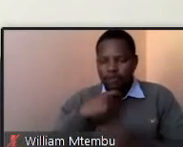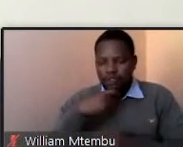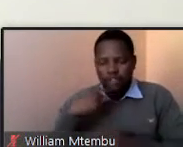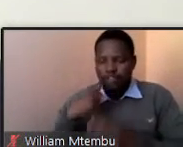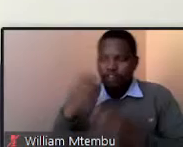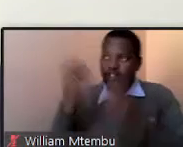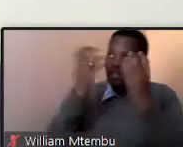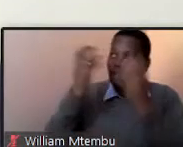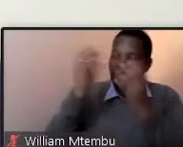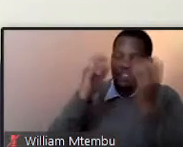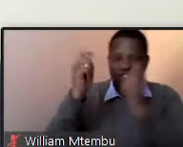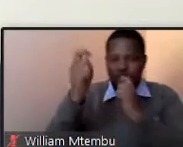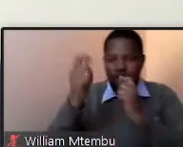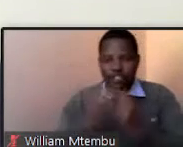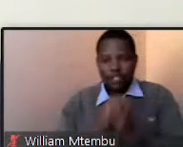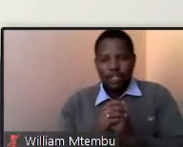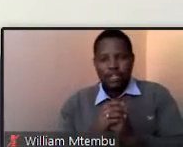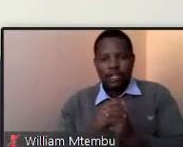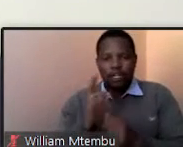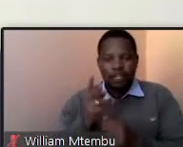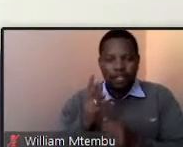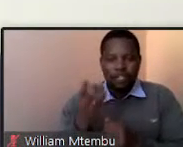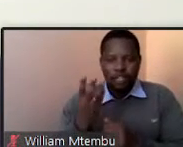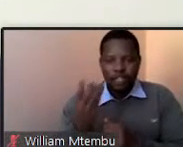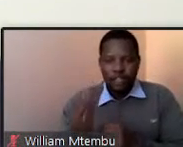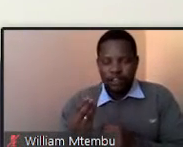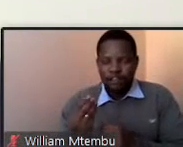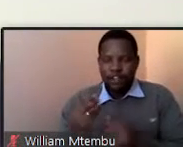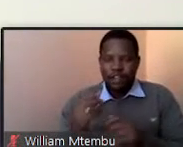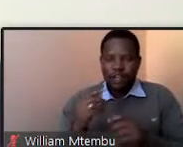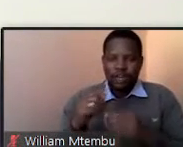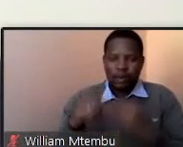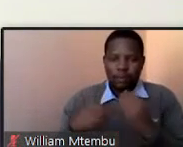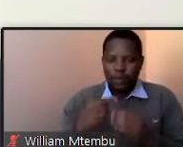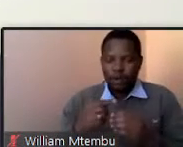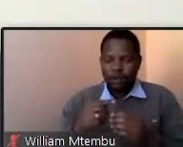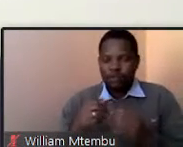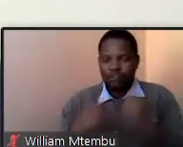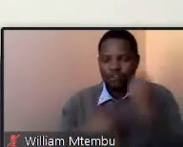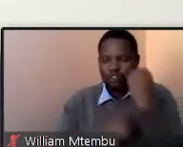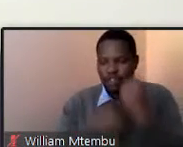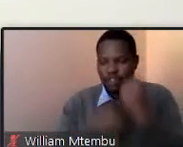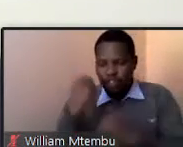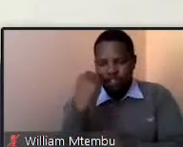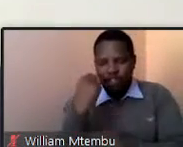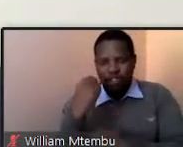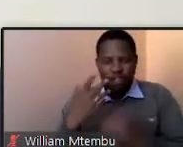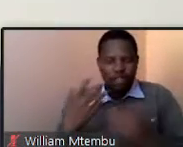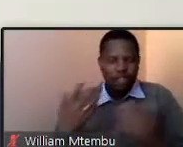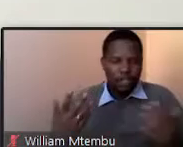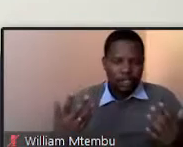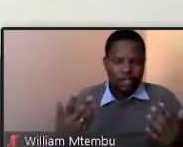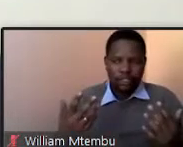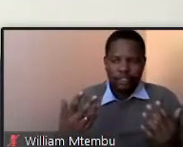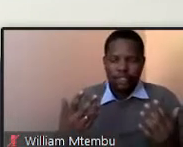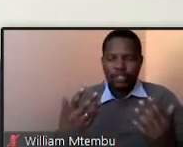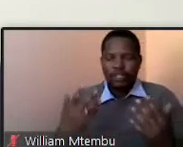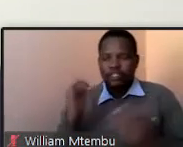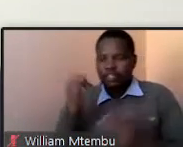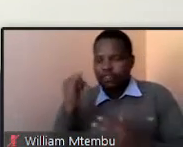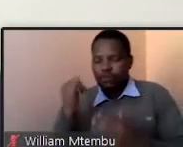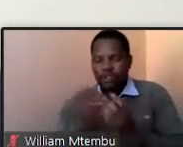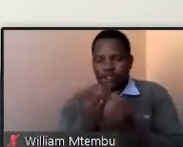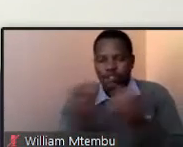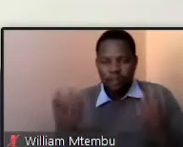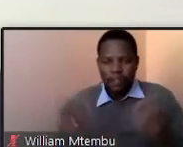change, and also the social infrastructure and distribution of a network, which is an impediment